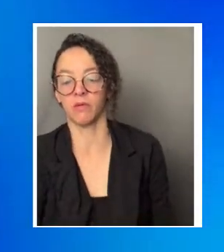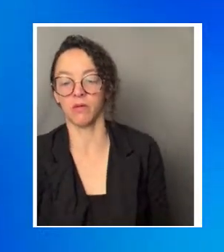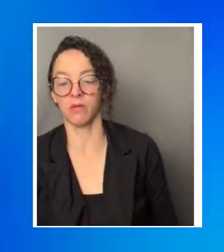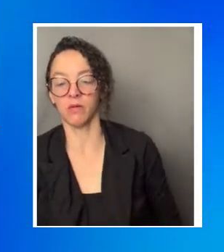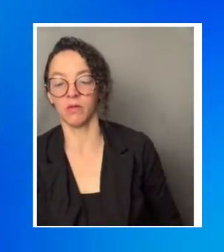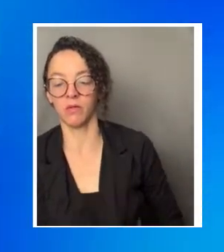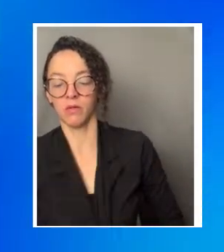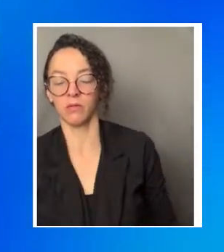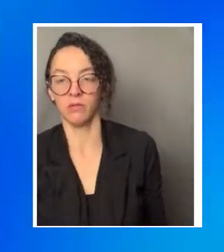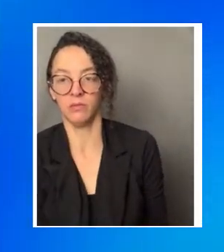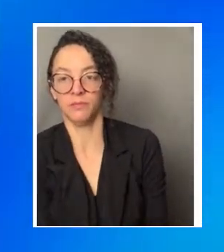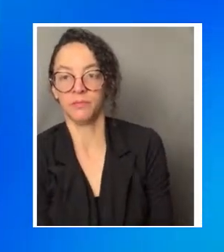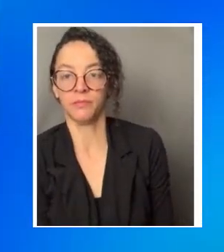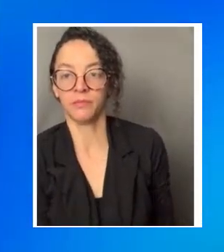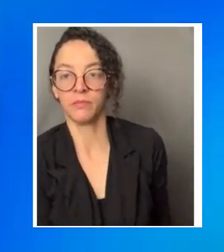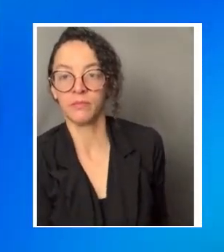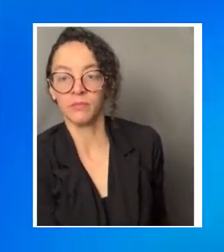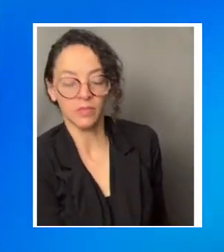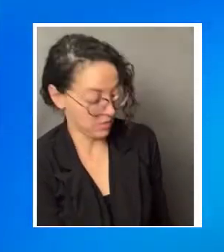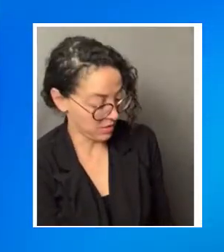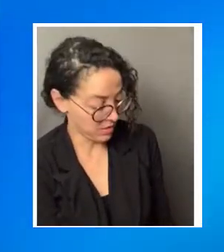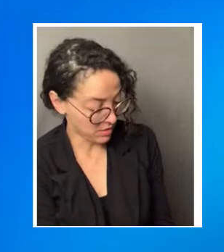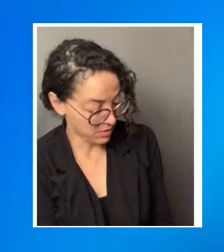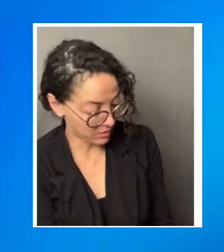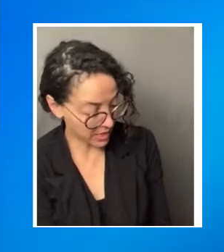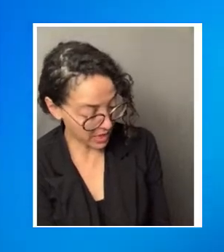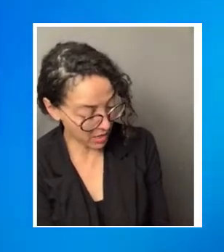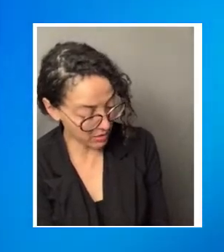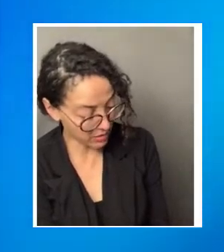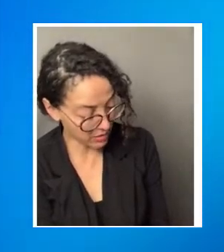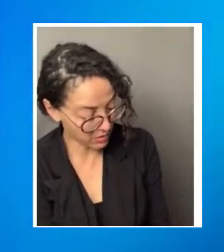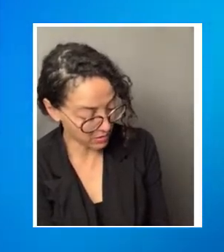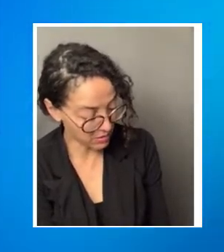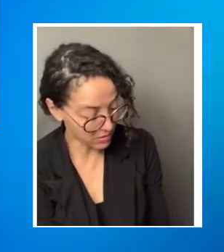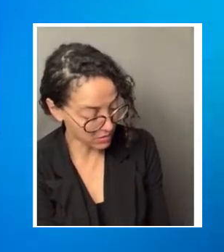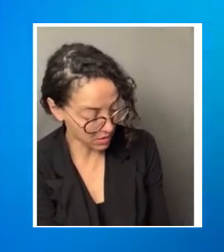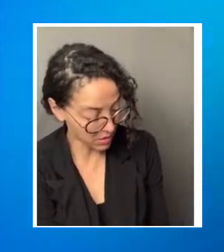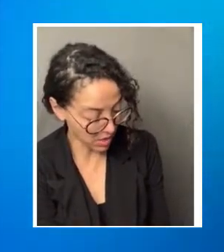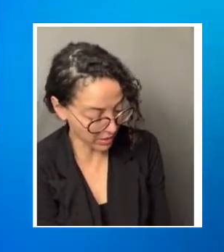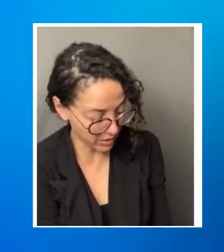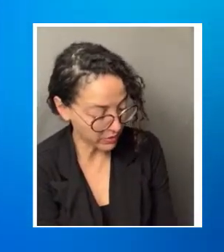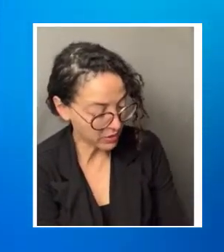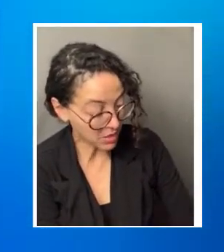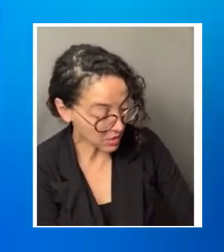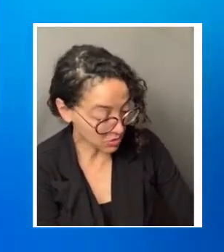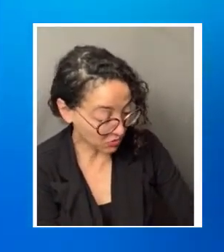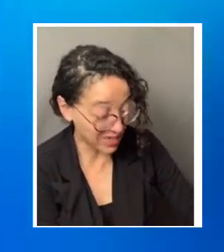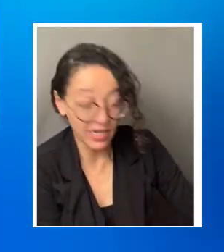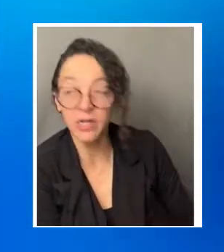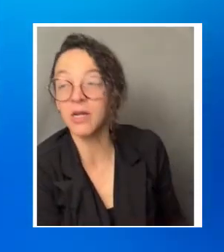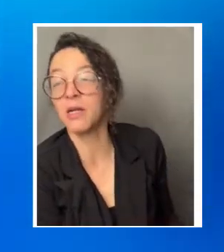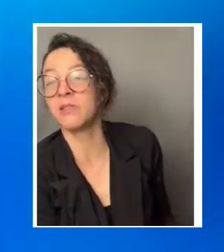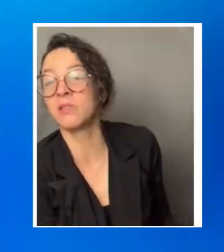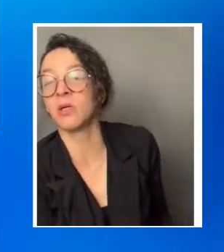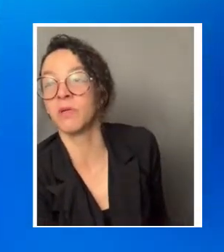no? Are those the choices? Yeah. Do we say select?